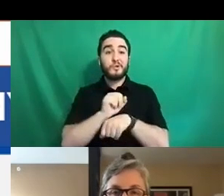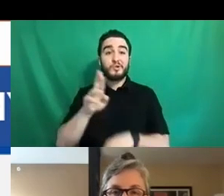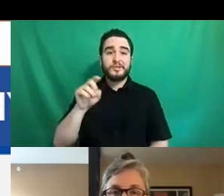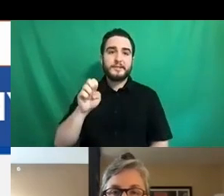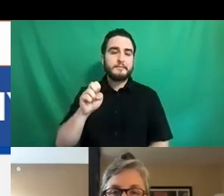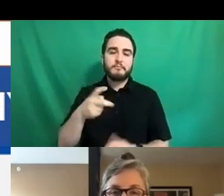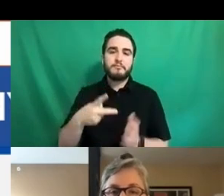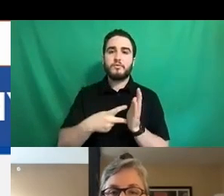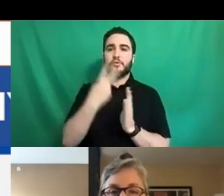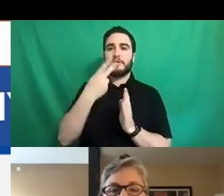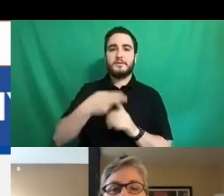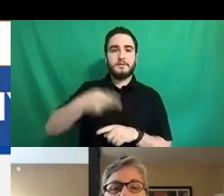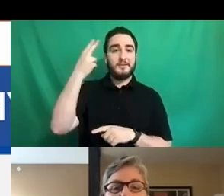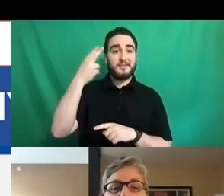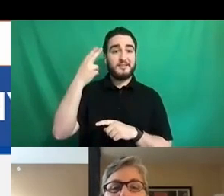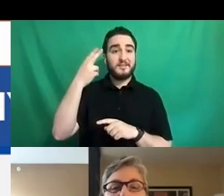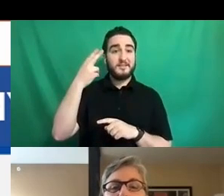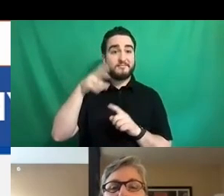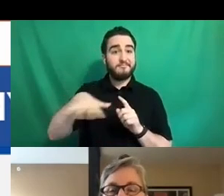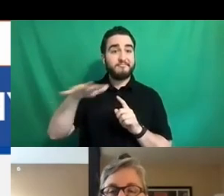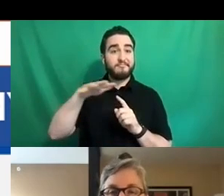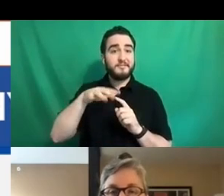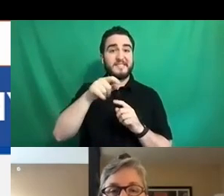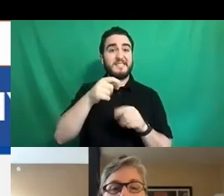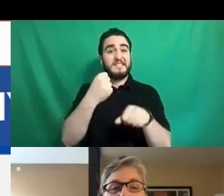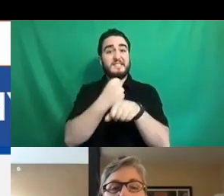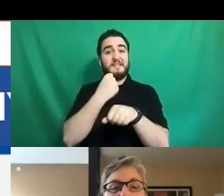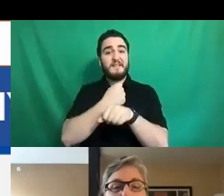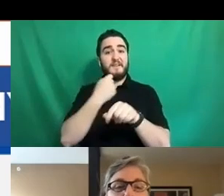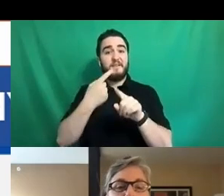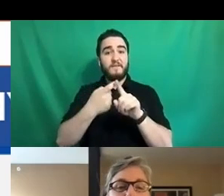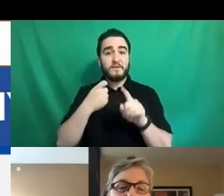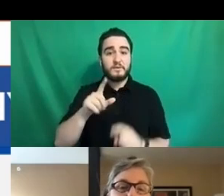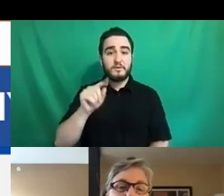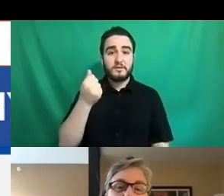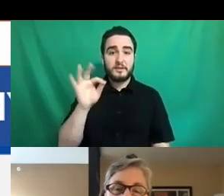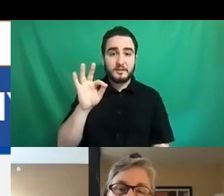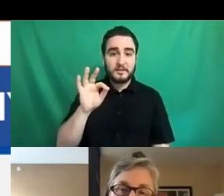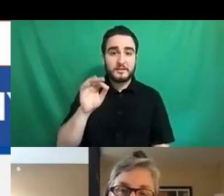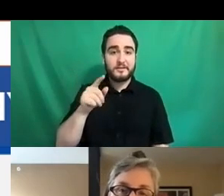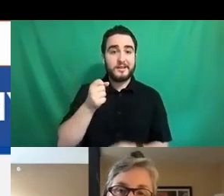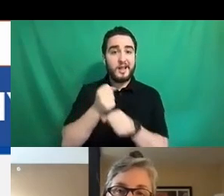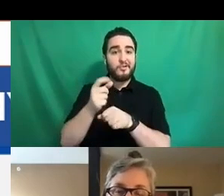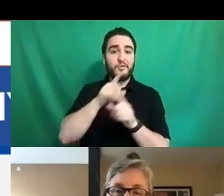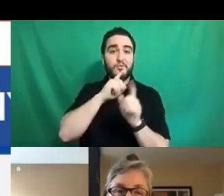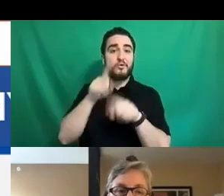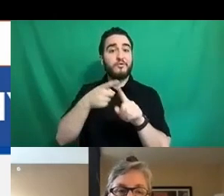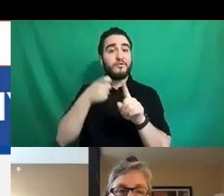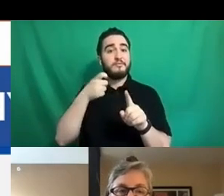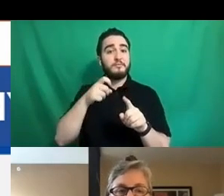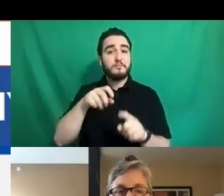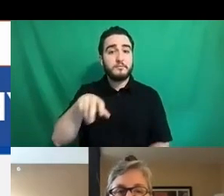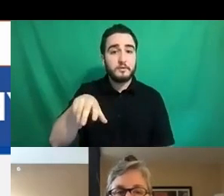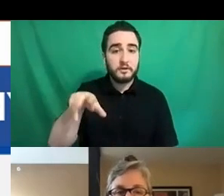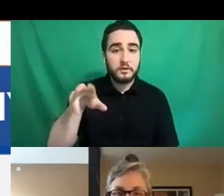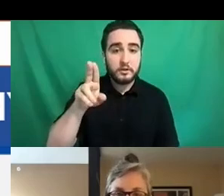people with disabilities. Here are the statistics from the 2019 annual report from the Institute on Disability. So